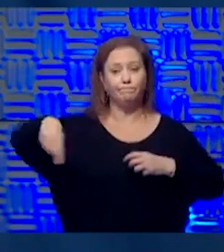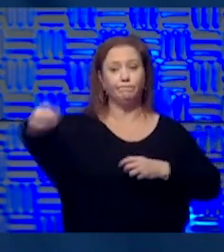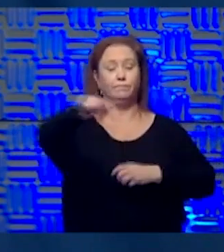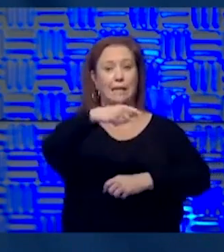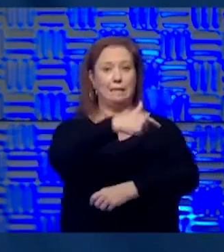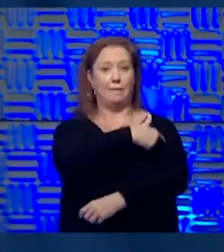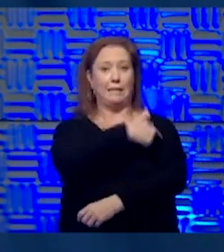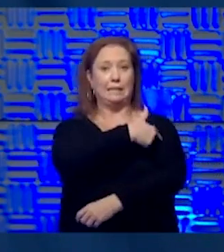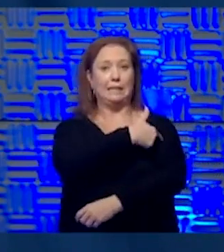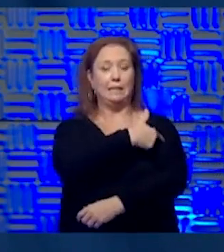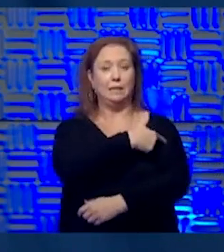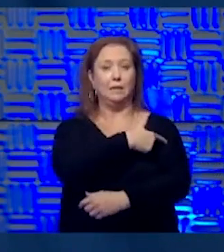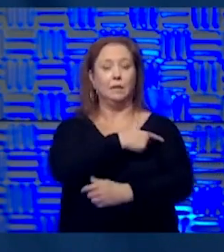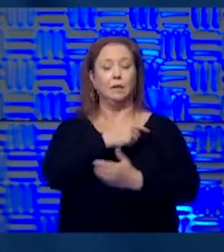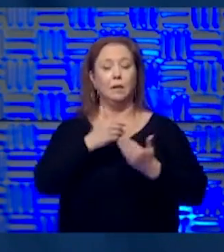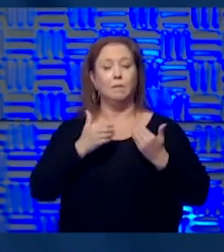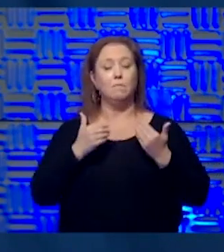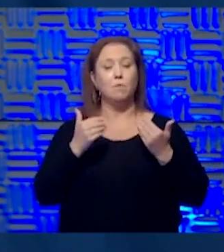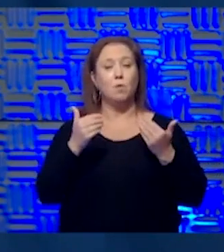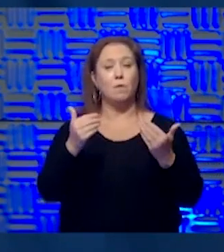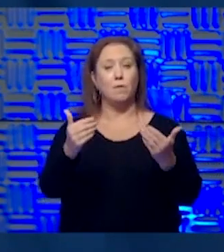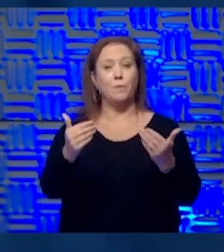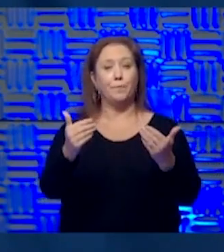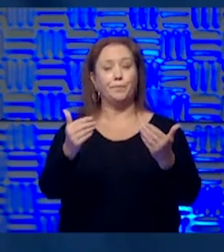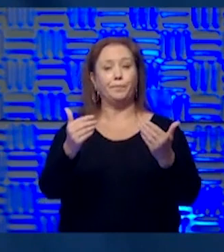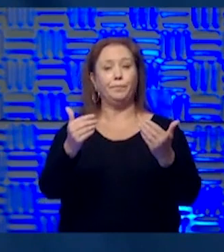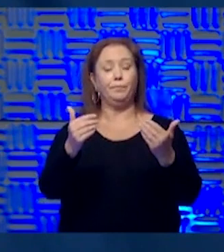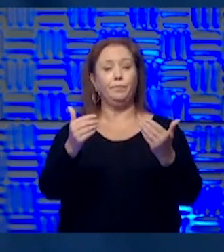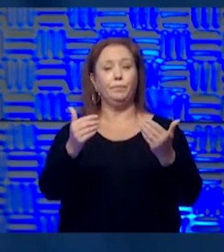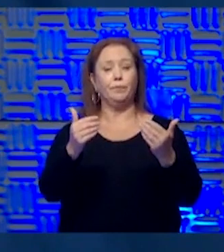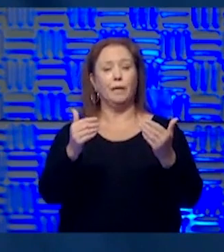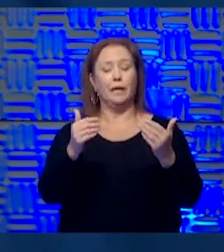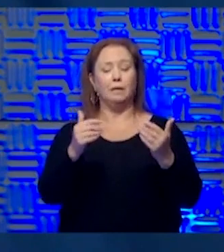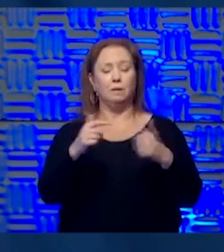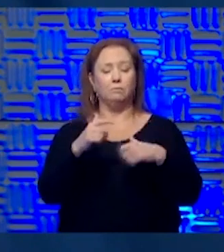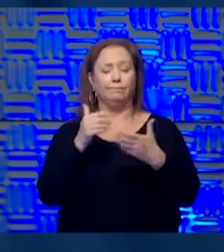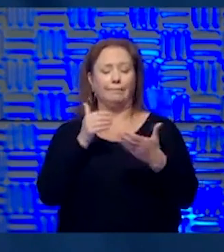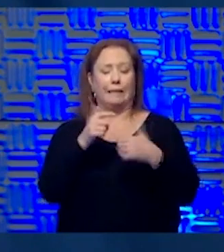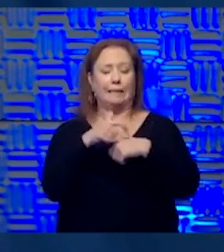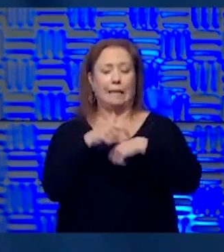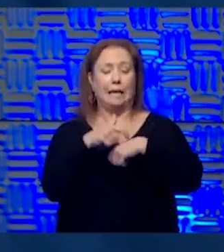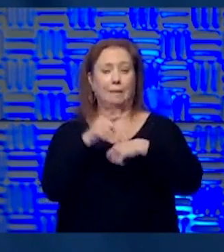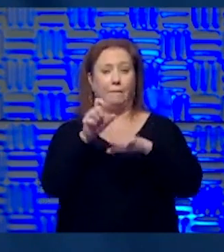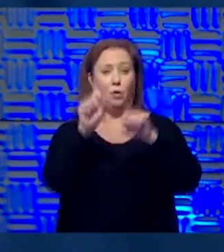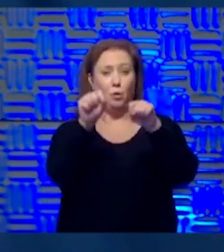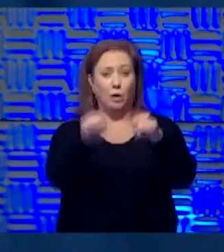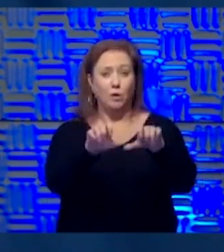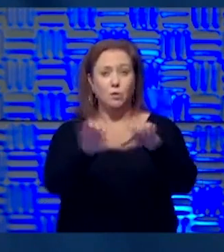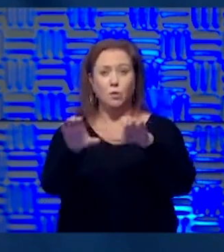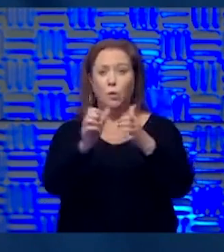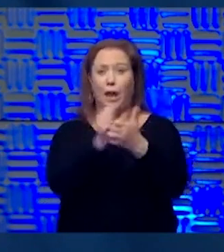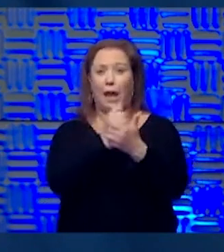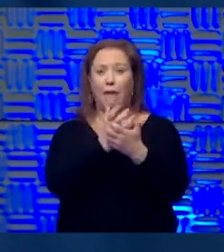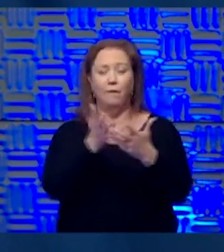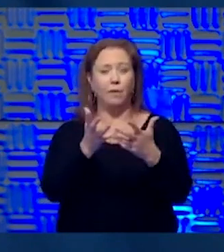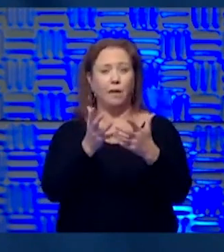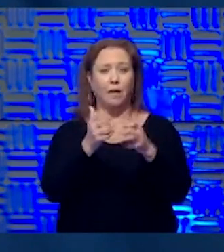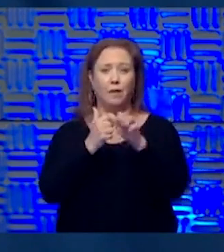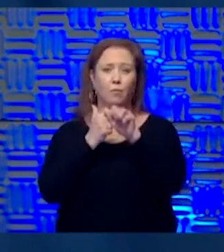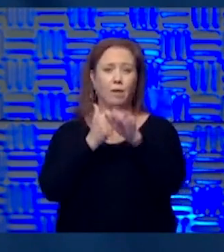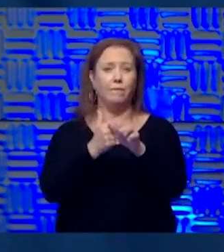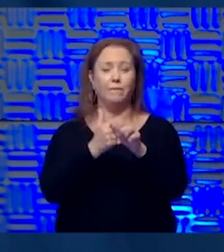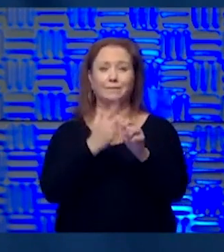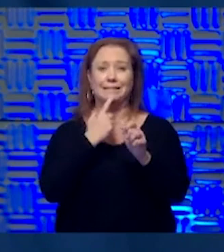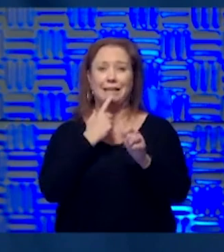vaccine. Moving forward in the more near term, if you can do the things that we've continued to